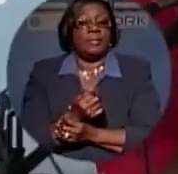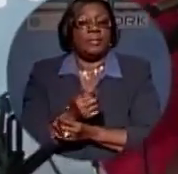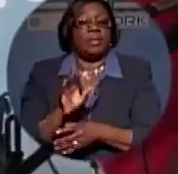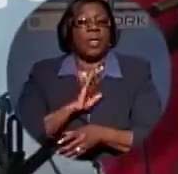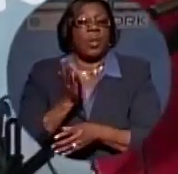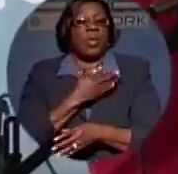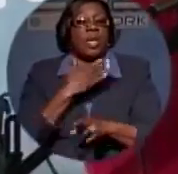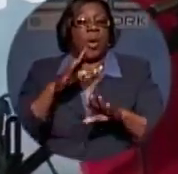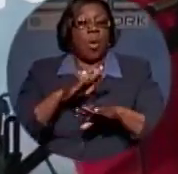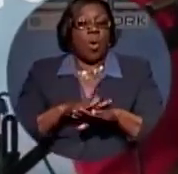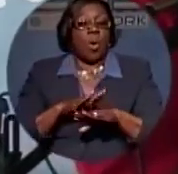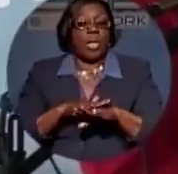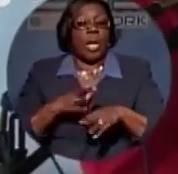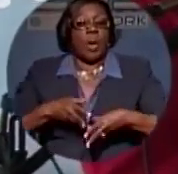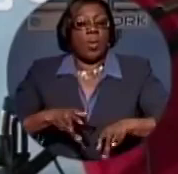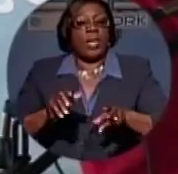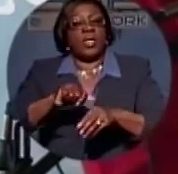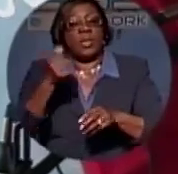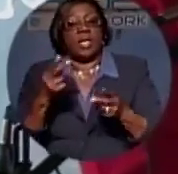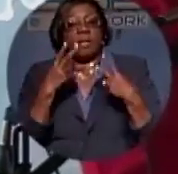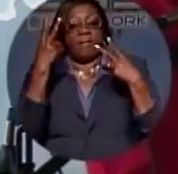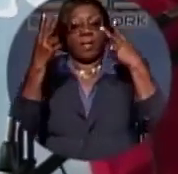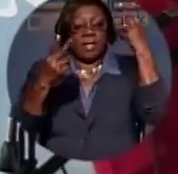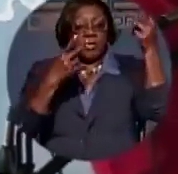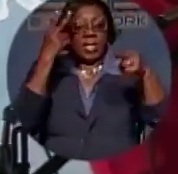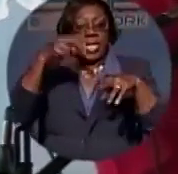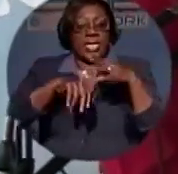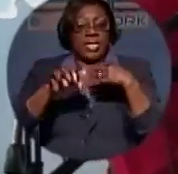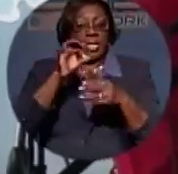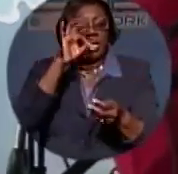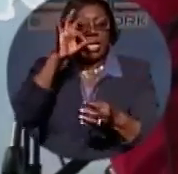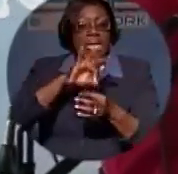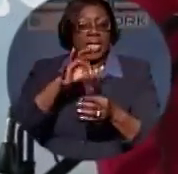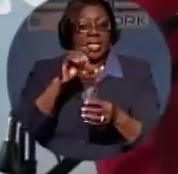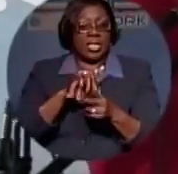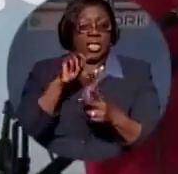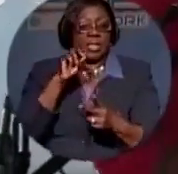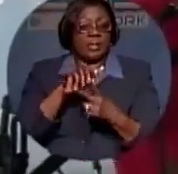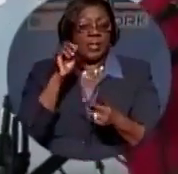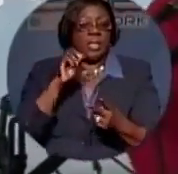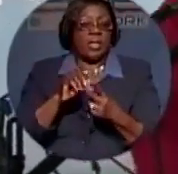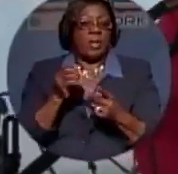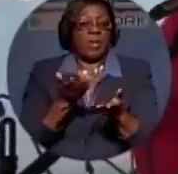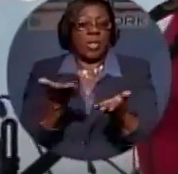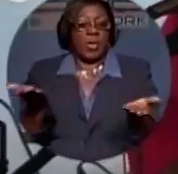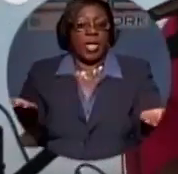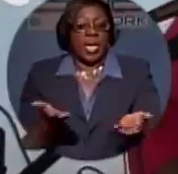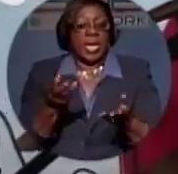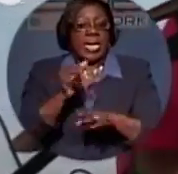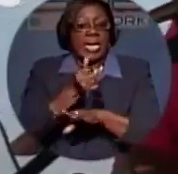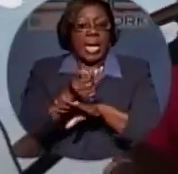We are on our way to another victory in the election. We want you in Abaco here to hold the fort.